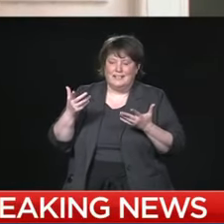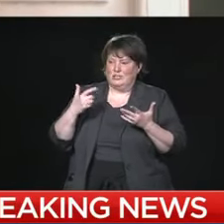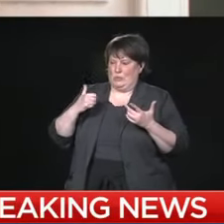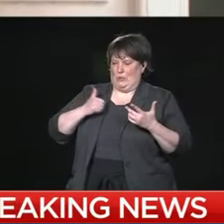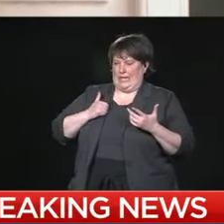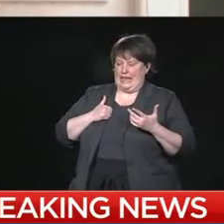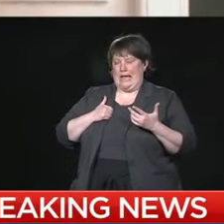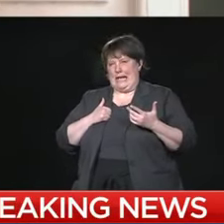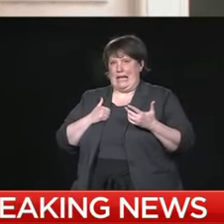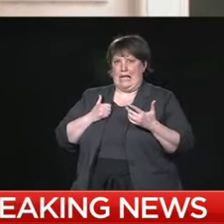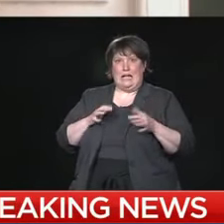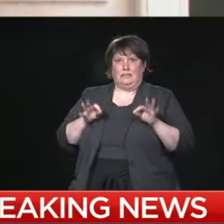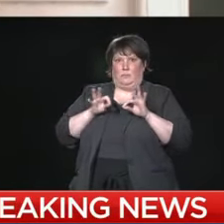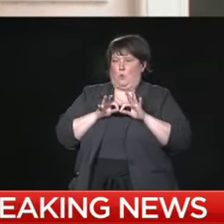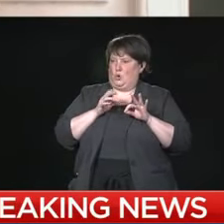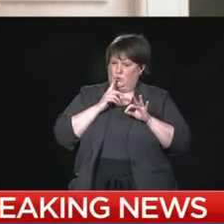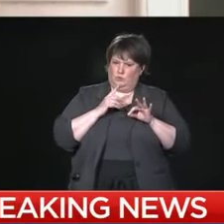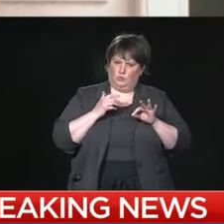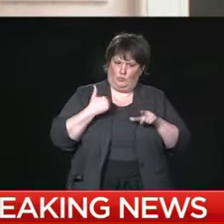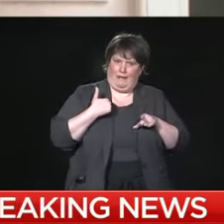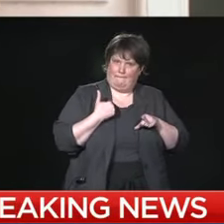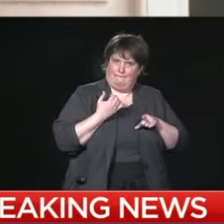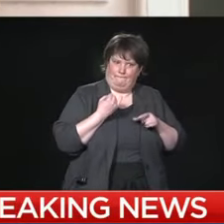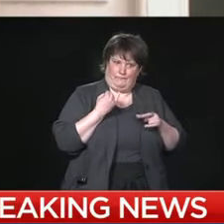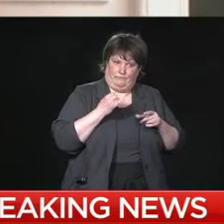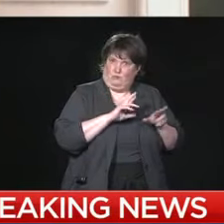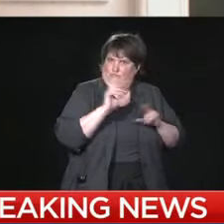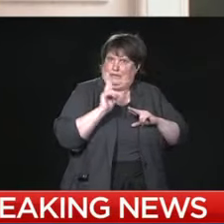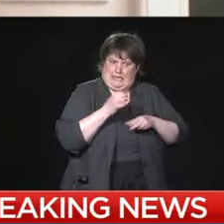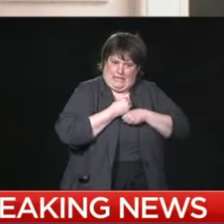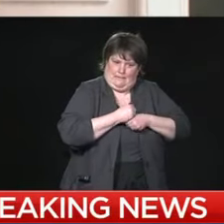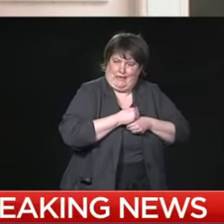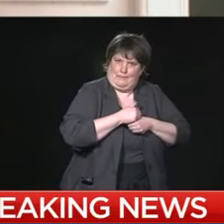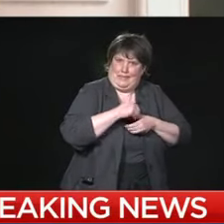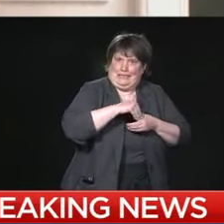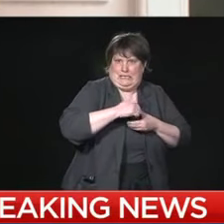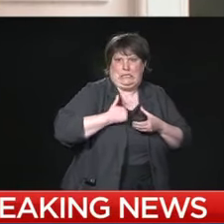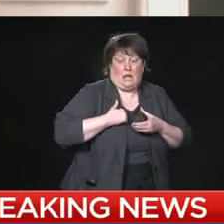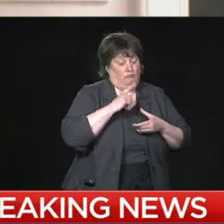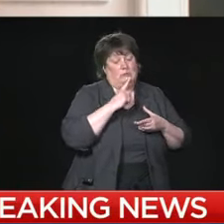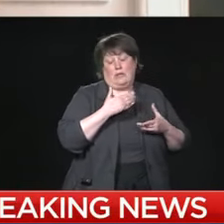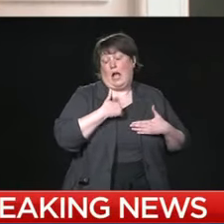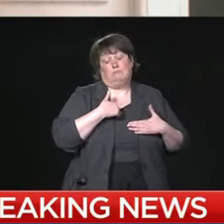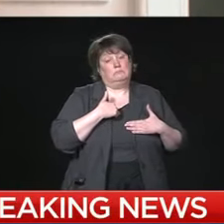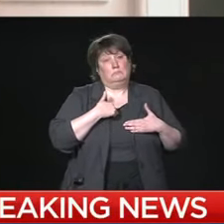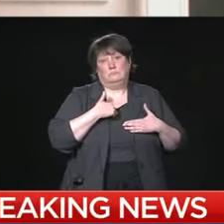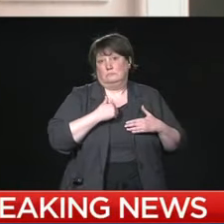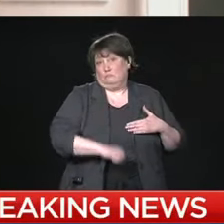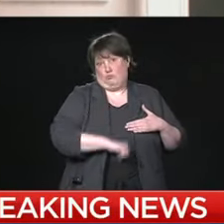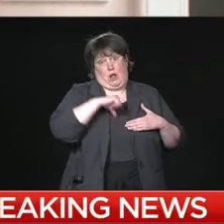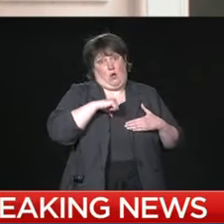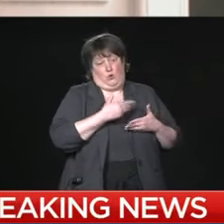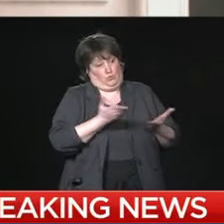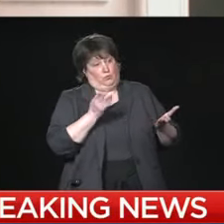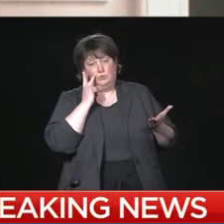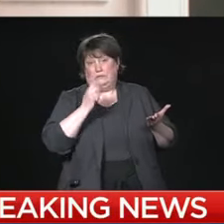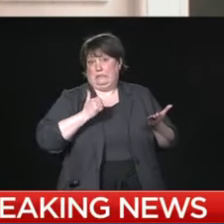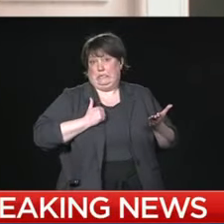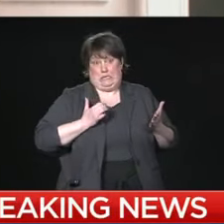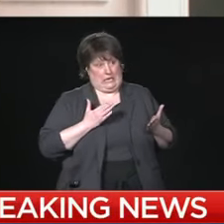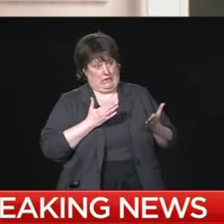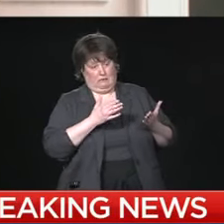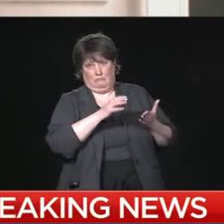be important to be able to have made in Canada solutions. And I am incredibly, incredibly proud of Canadian